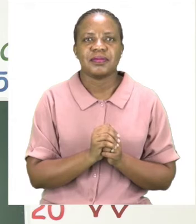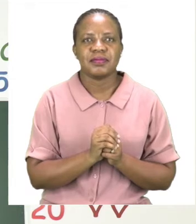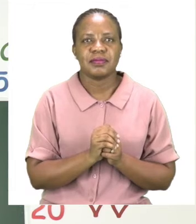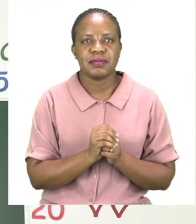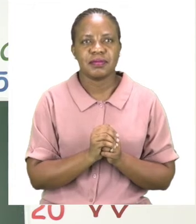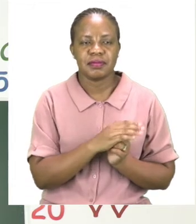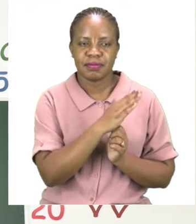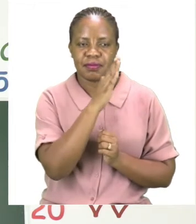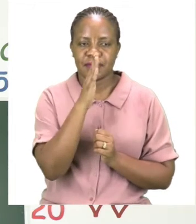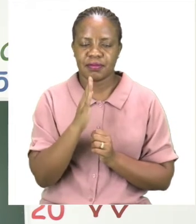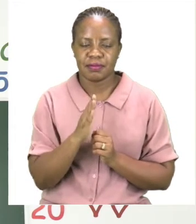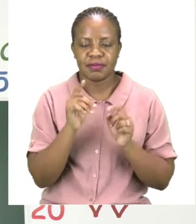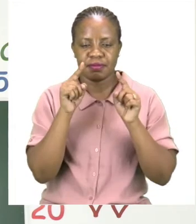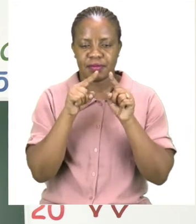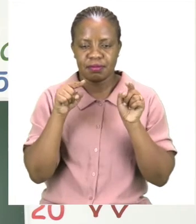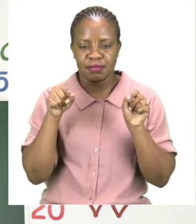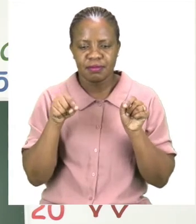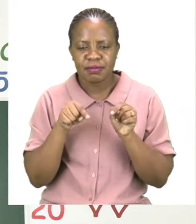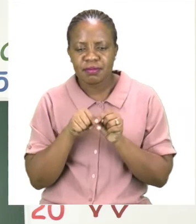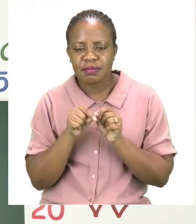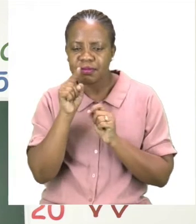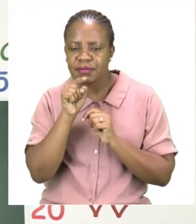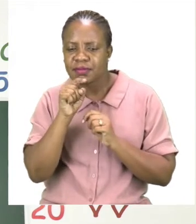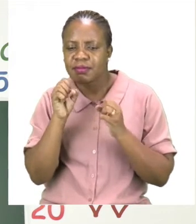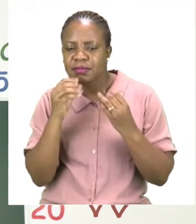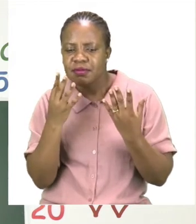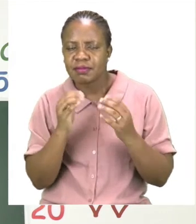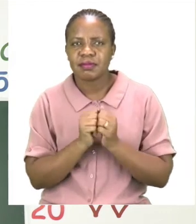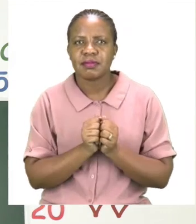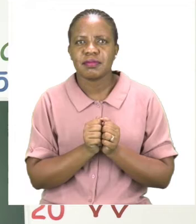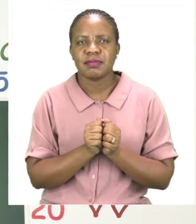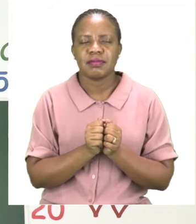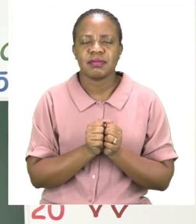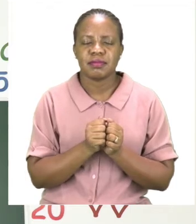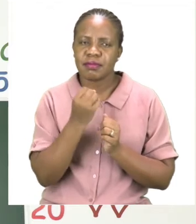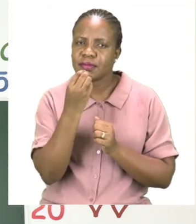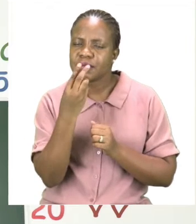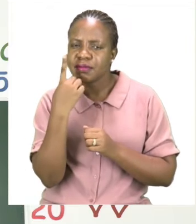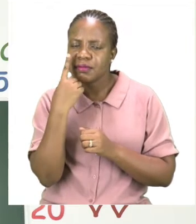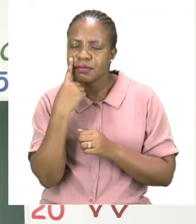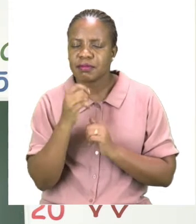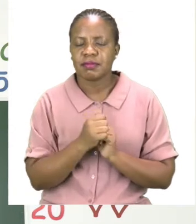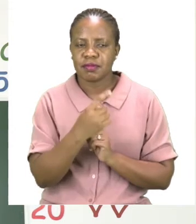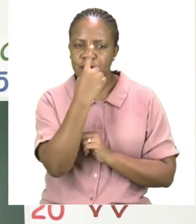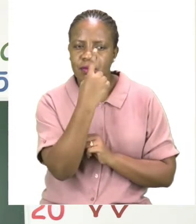next box has 2. Let's count and see if we are correct.